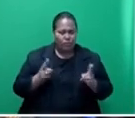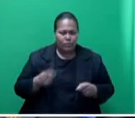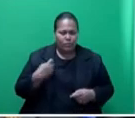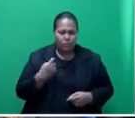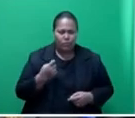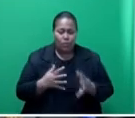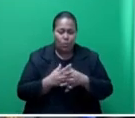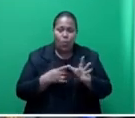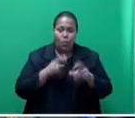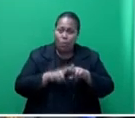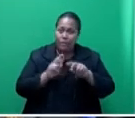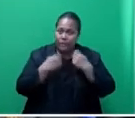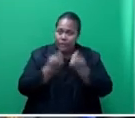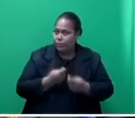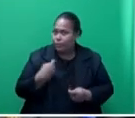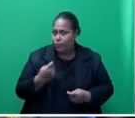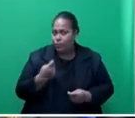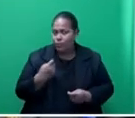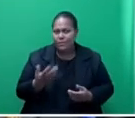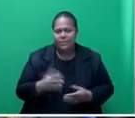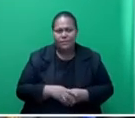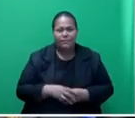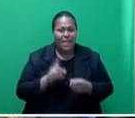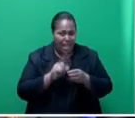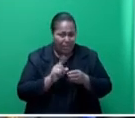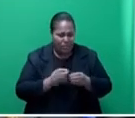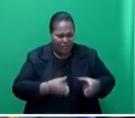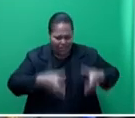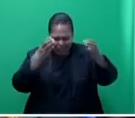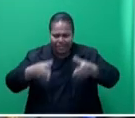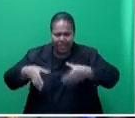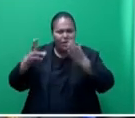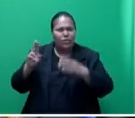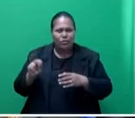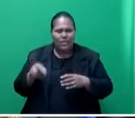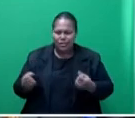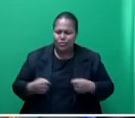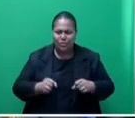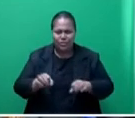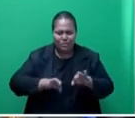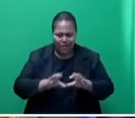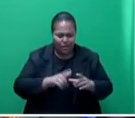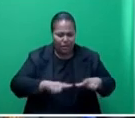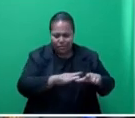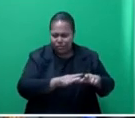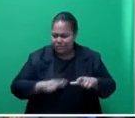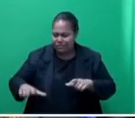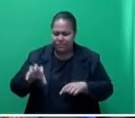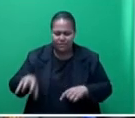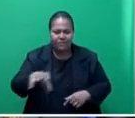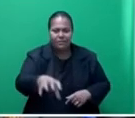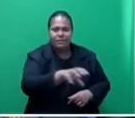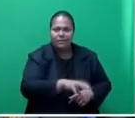additional resources required, such as extra tanks at strategic locations and water cutting trucks engagement over the next few days